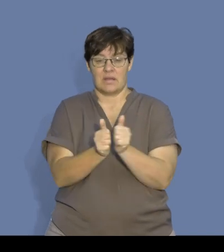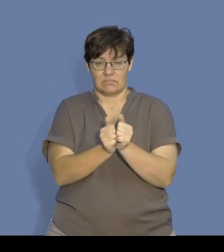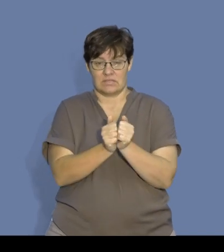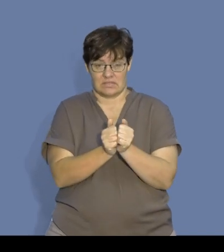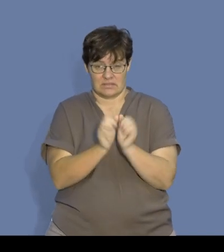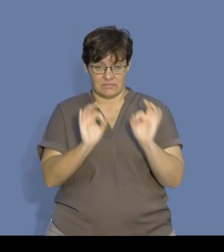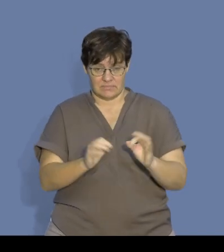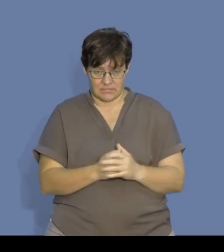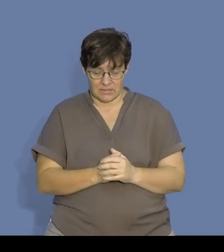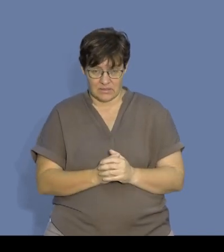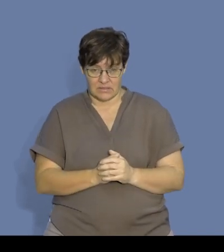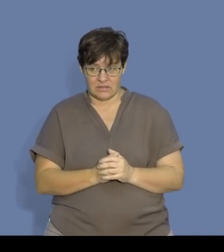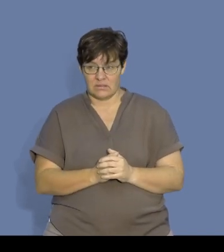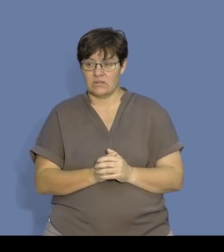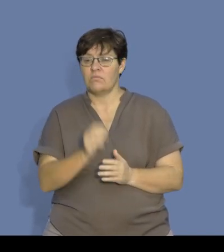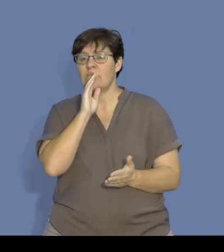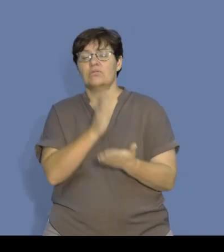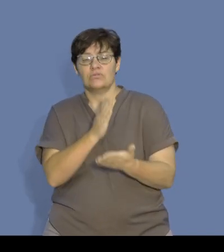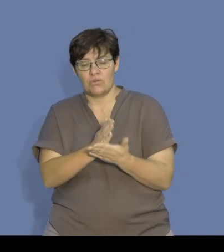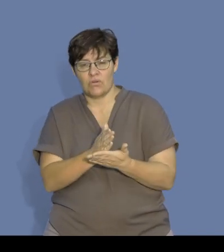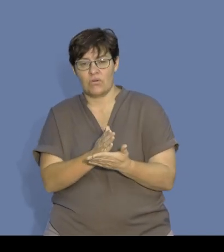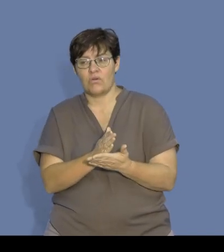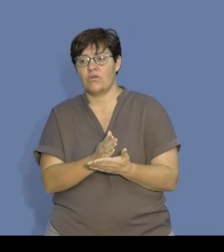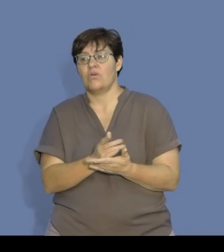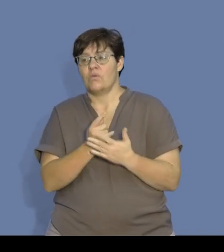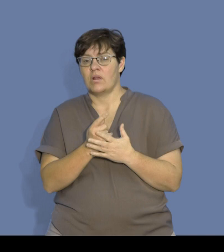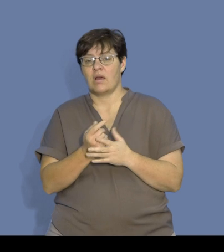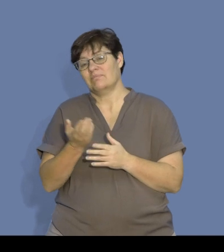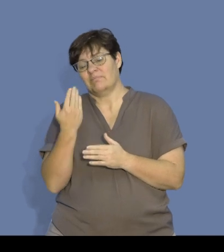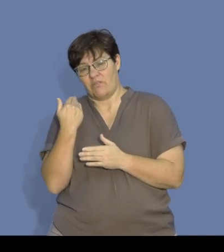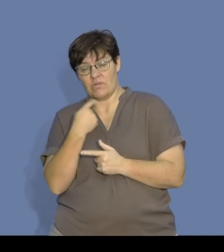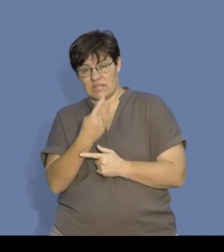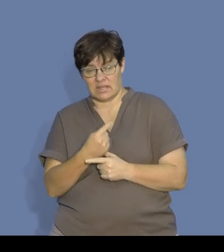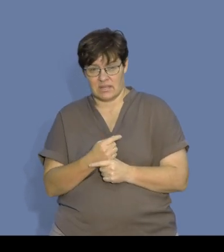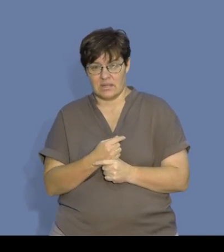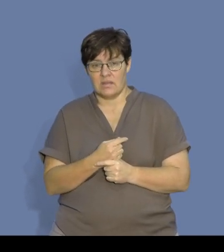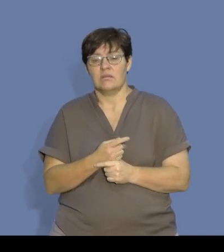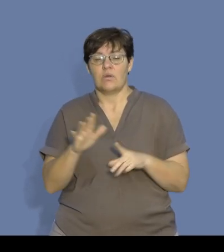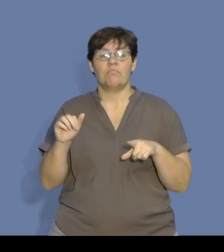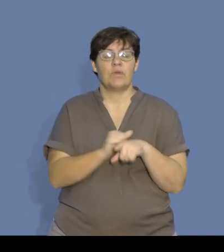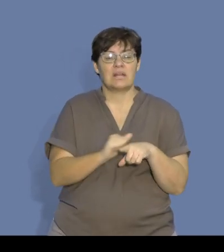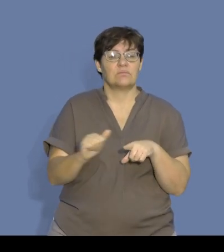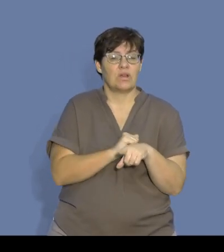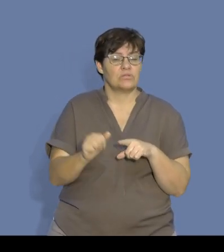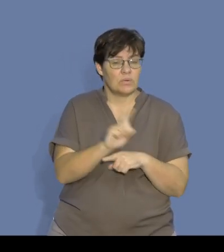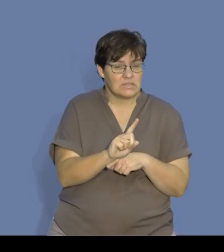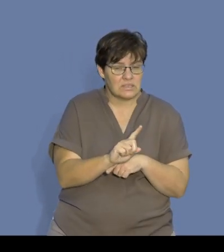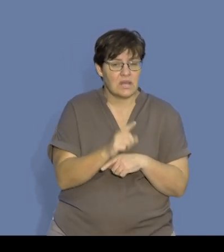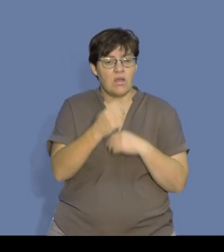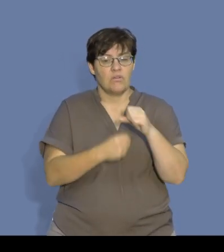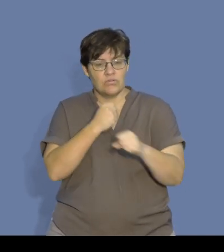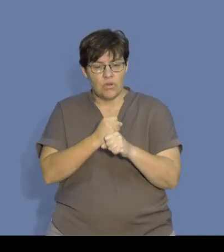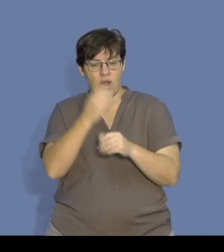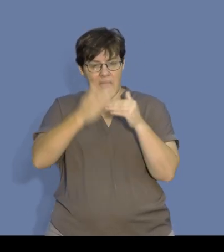affects partnerships directly. And then make sure exactly what I mentioned a few seconds ago, that you are practicing